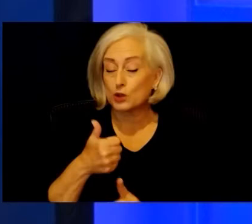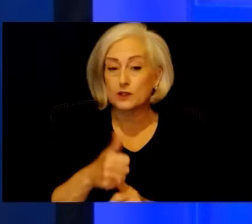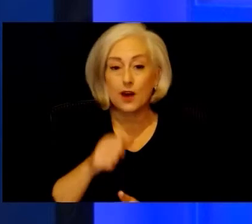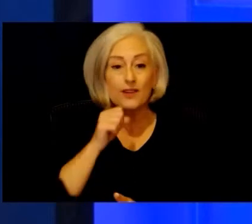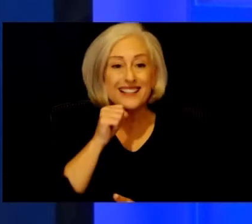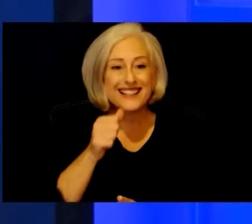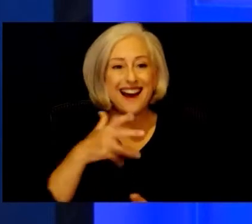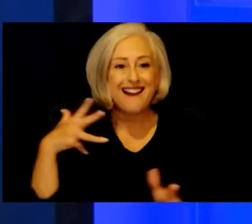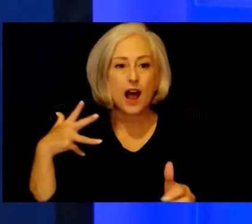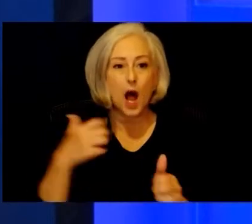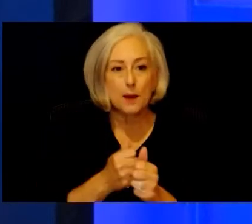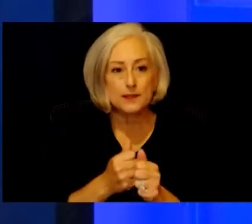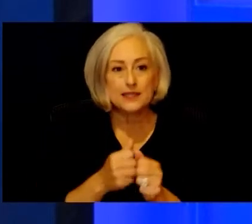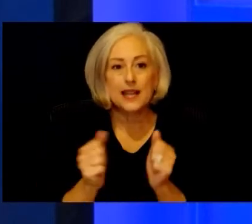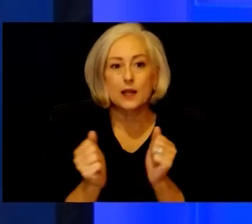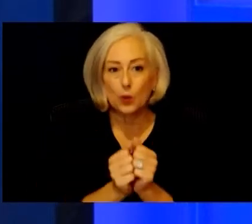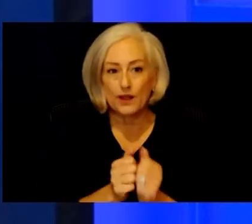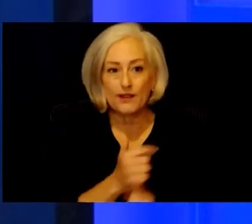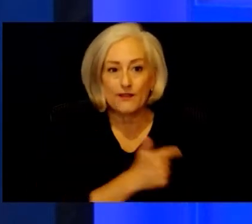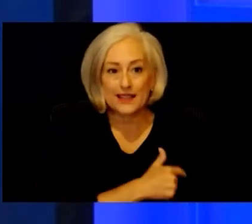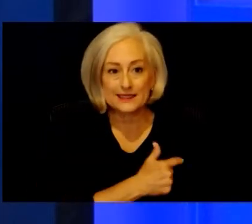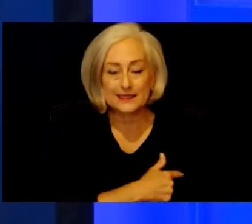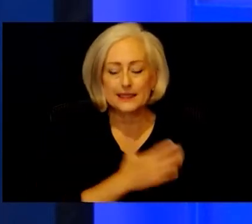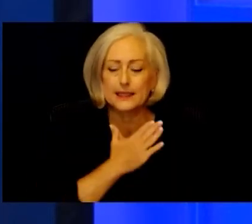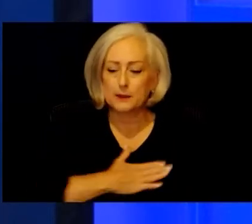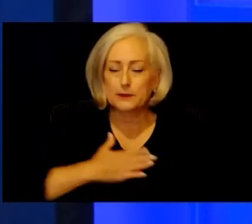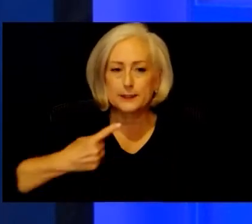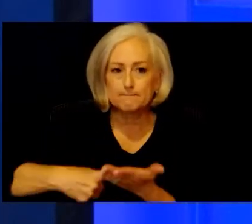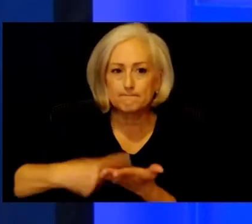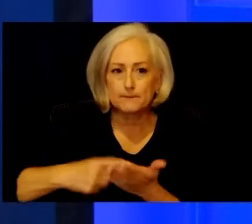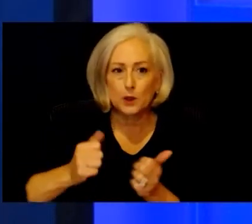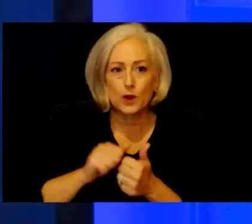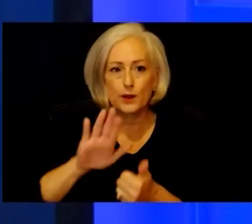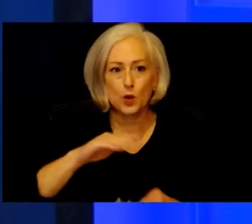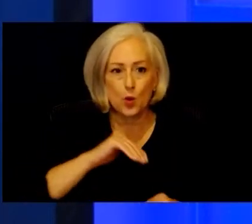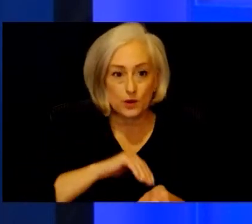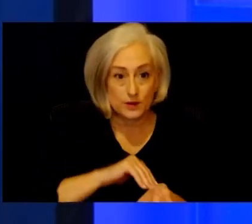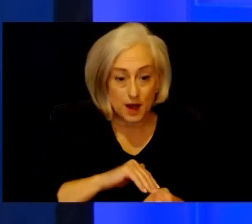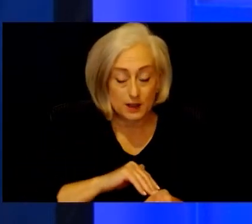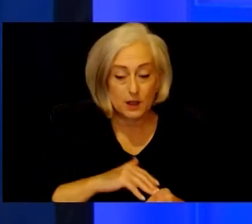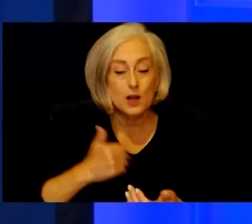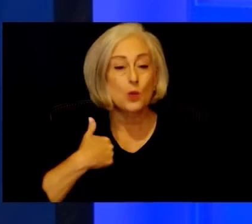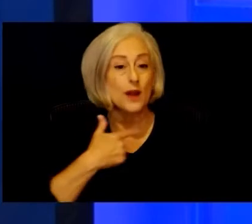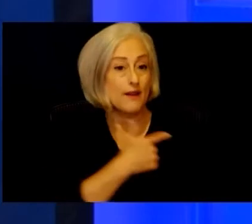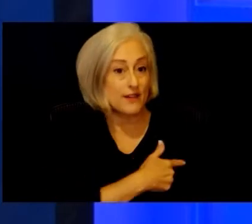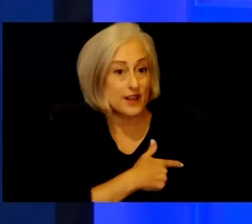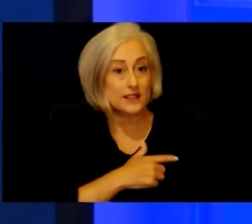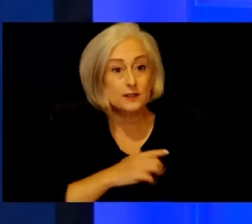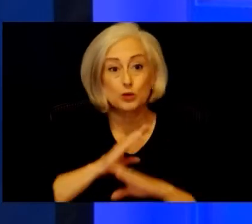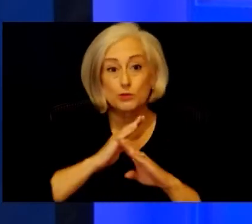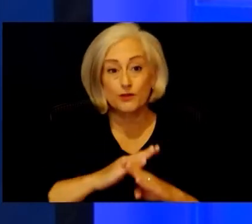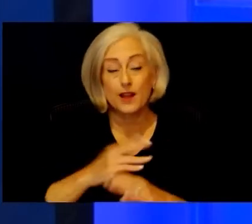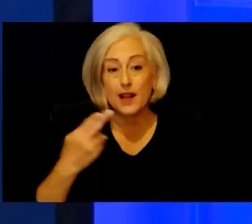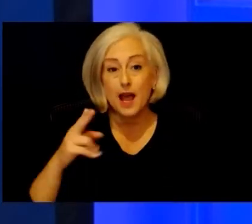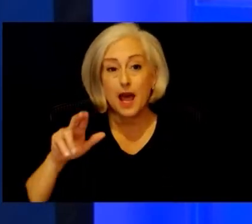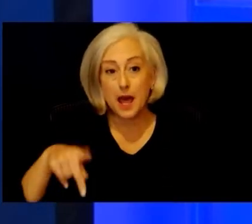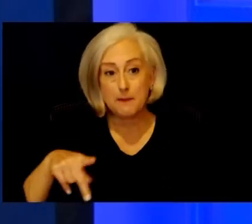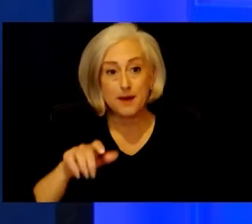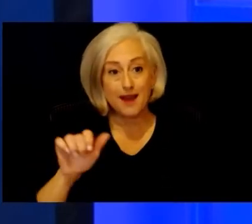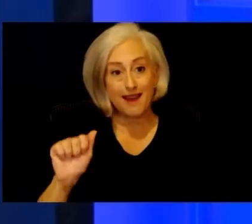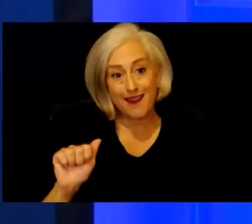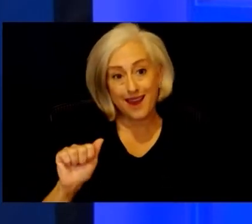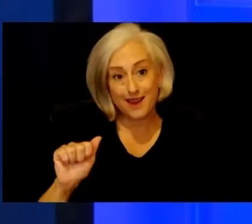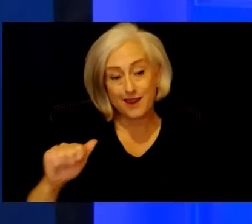please discuss with your medical provider. There is a vaccine that protects against both hepatitis A and hepatitis B. Both these are